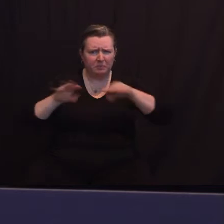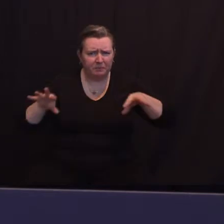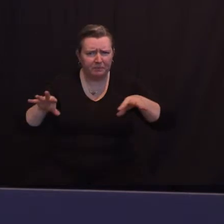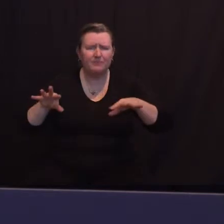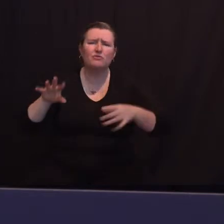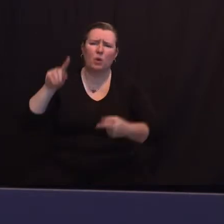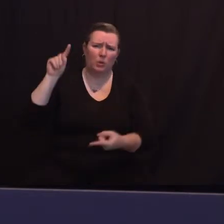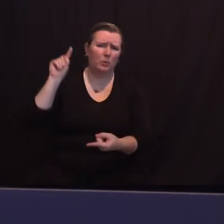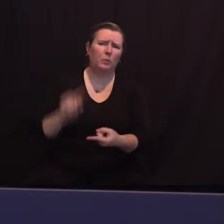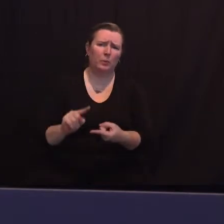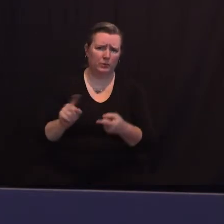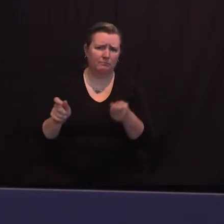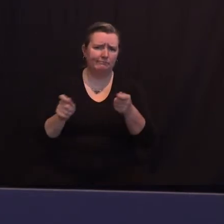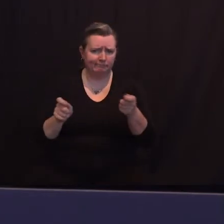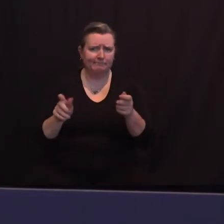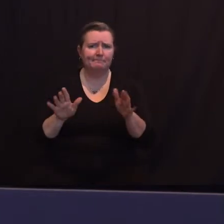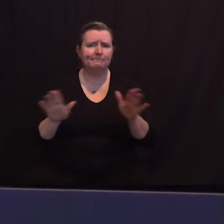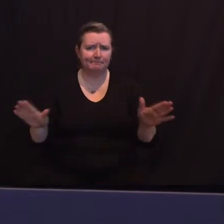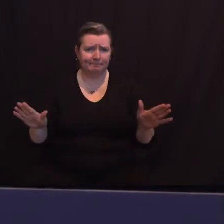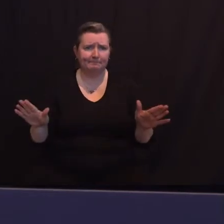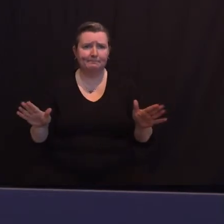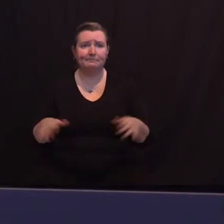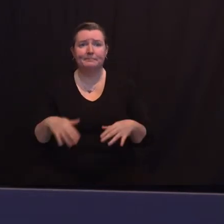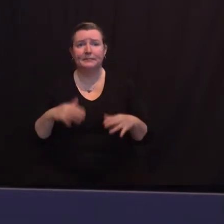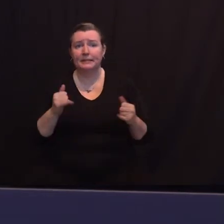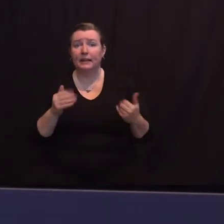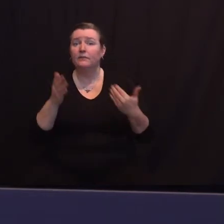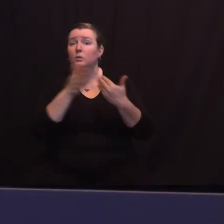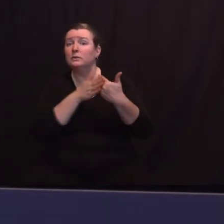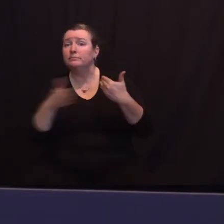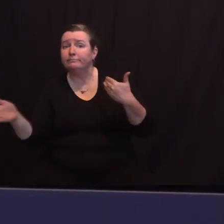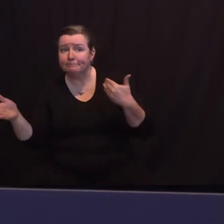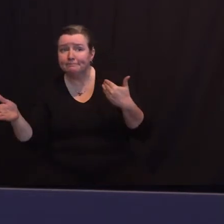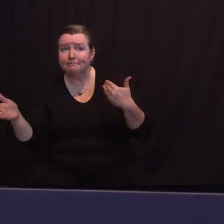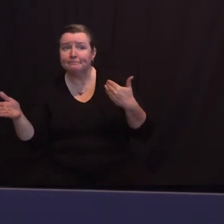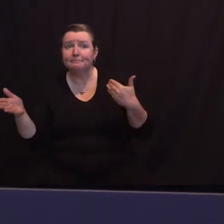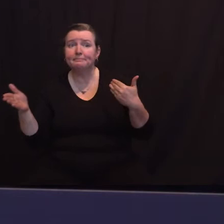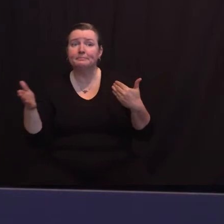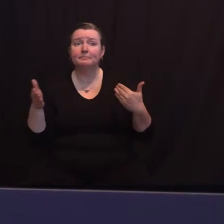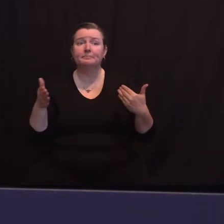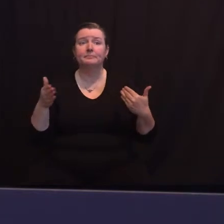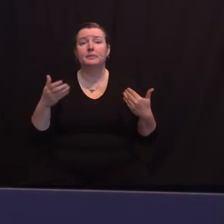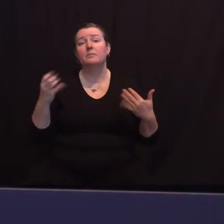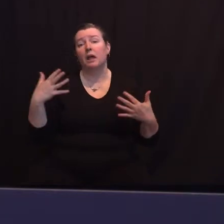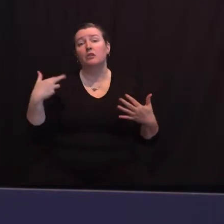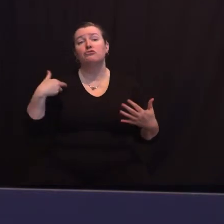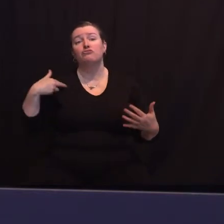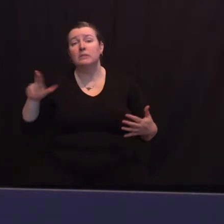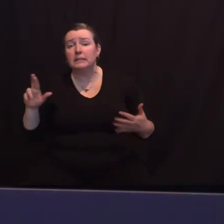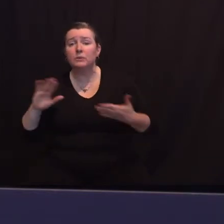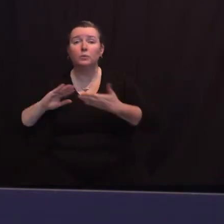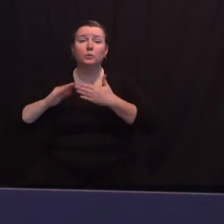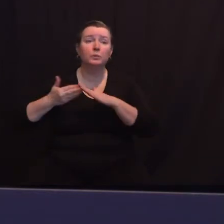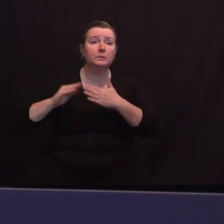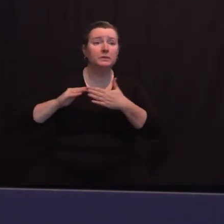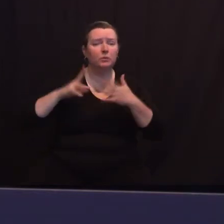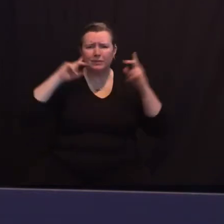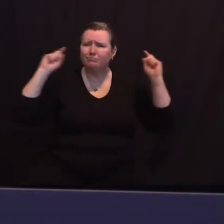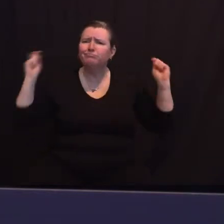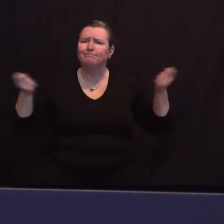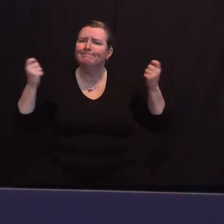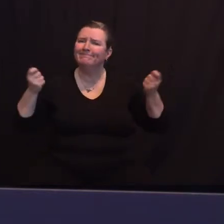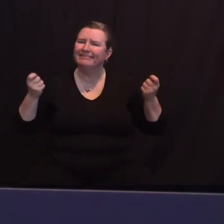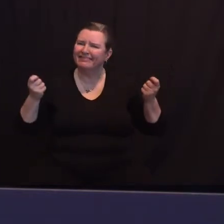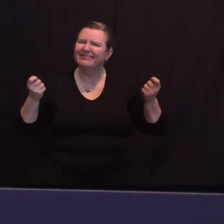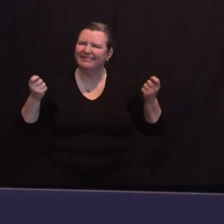In the coming days and weeks, the faithful of New Jersey's religious communities will be celebrating various holidays. While under